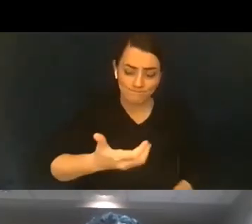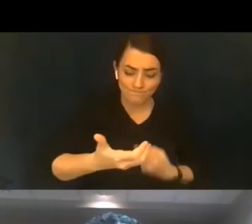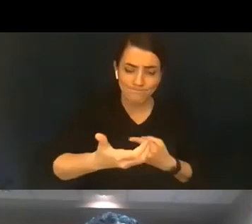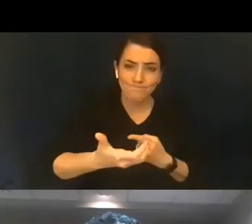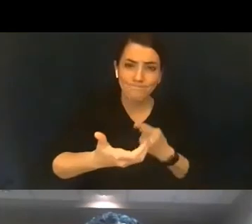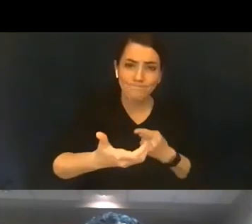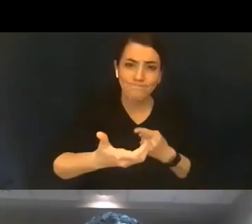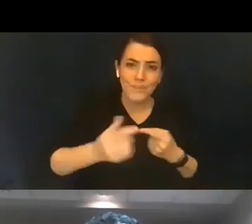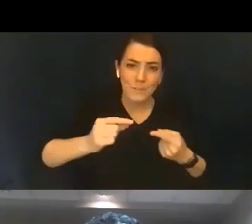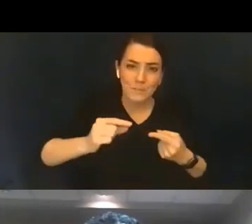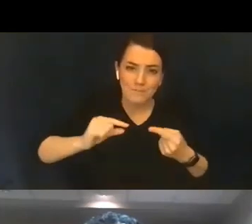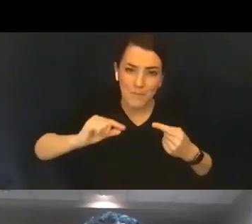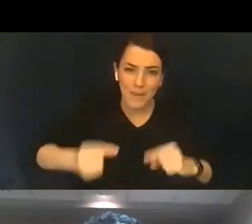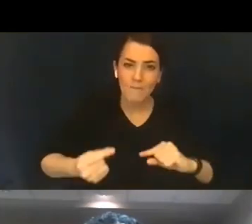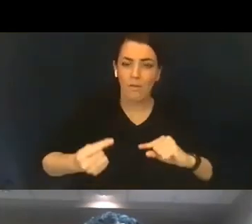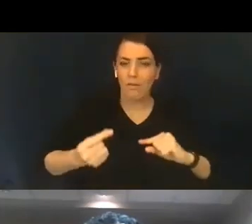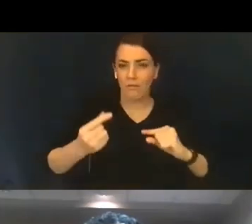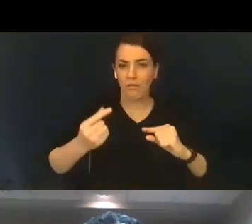the